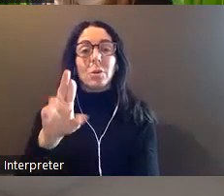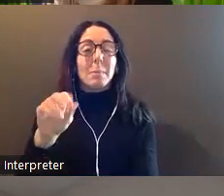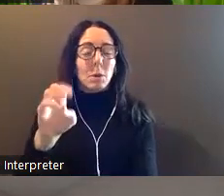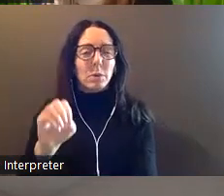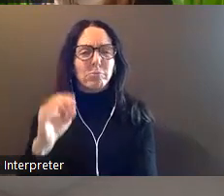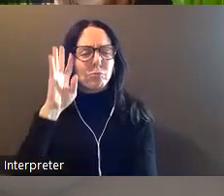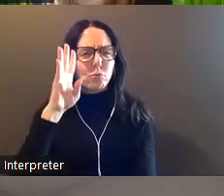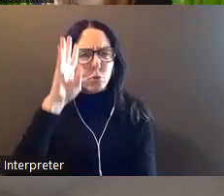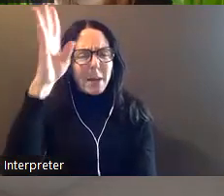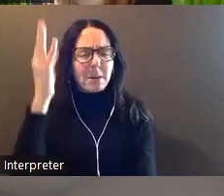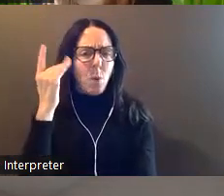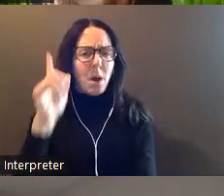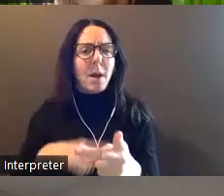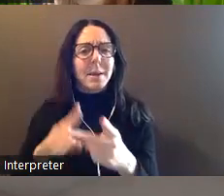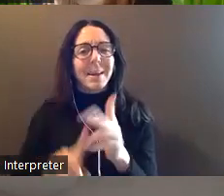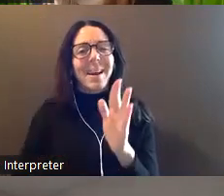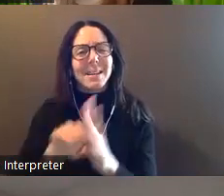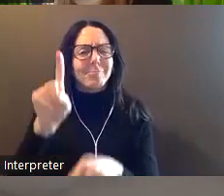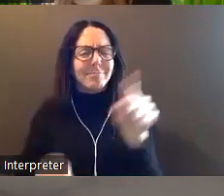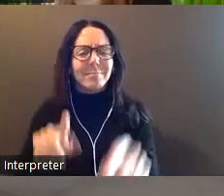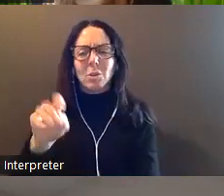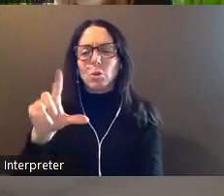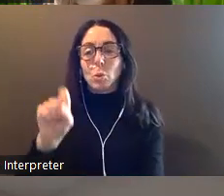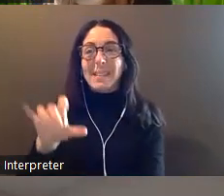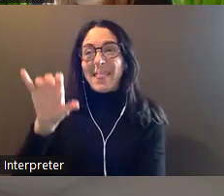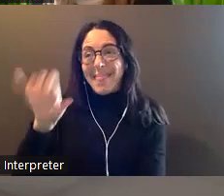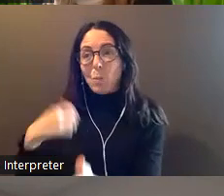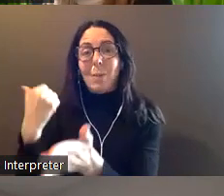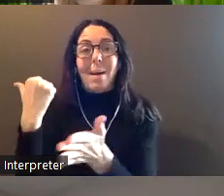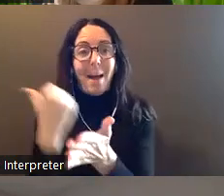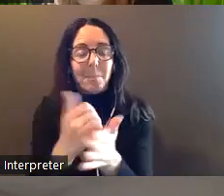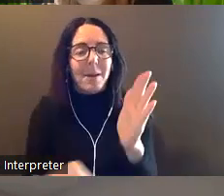identify a wide range of tools which can help identify elder abuse,